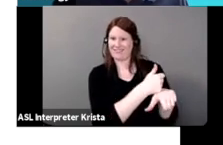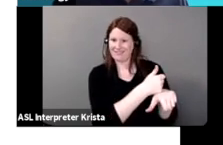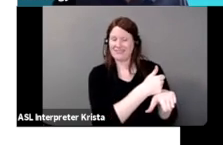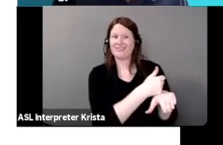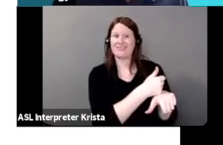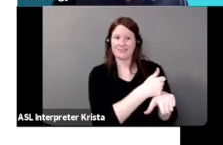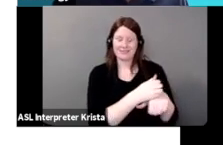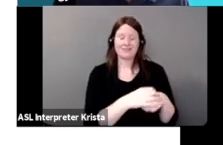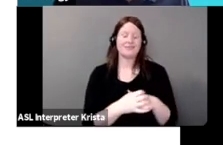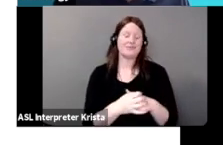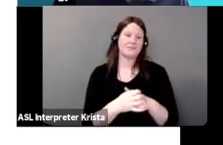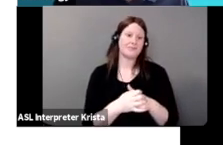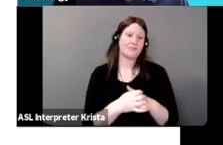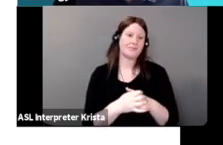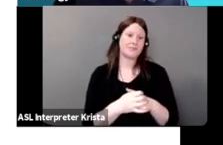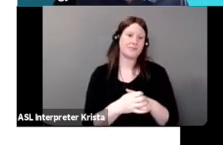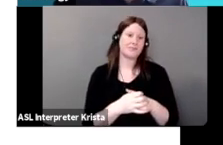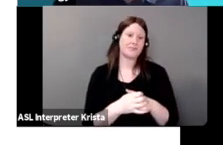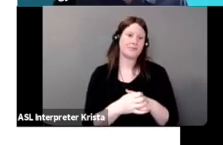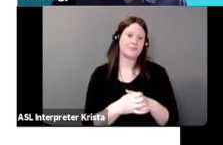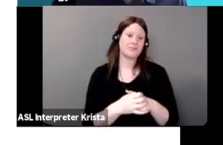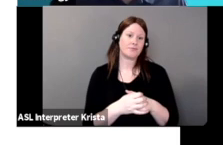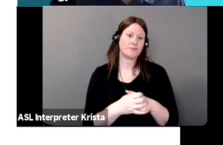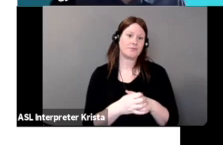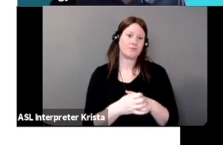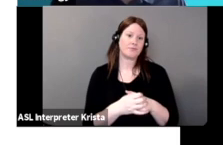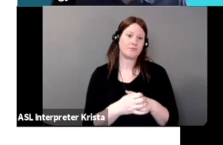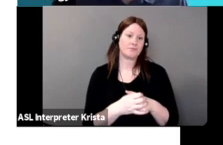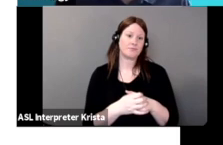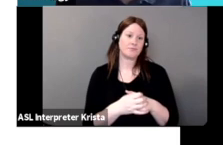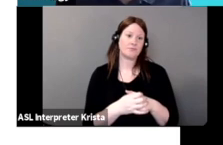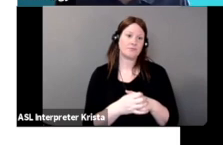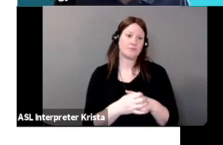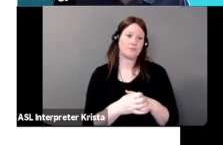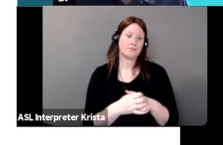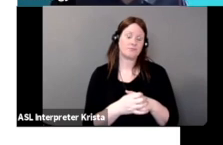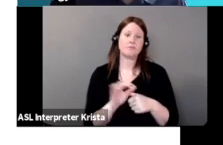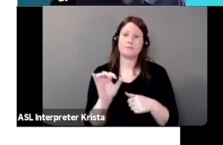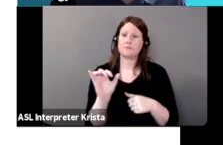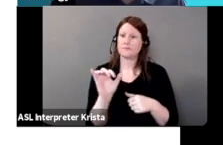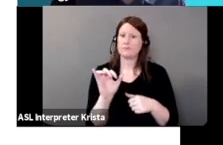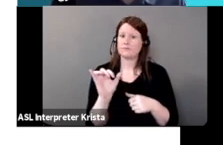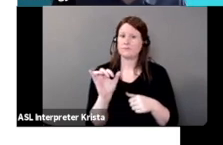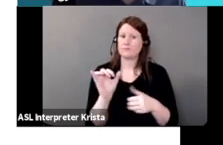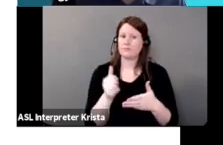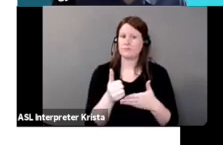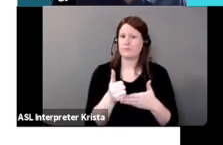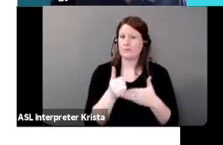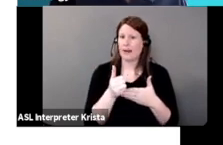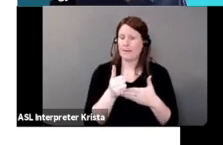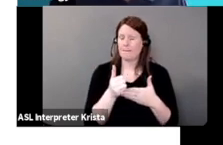And it can also be a source of reasoning to help allow a substantially similar Canadian patent